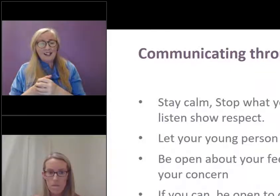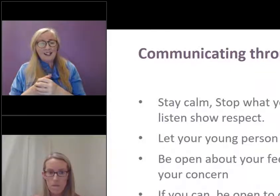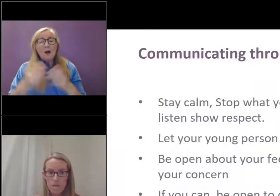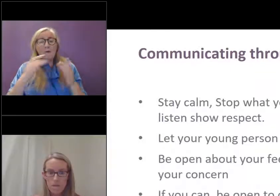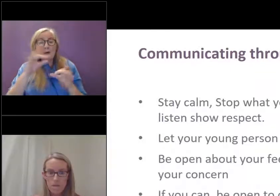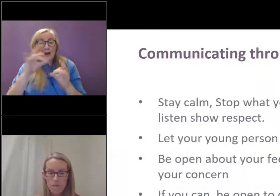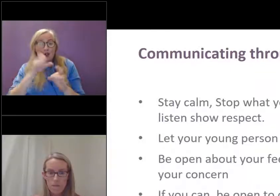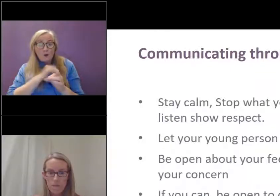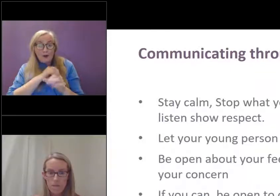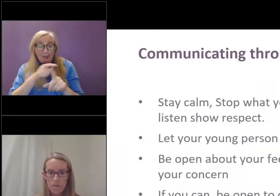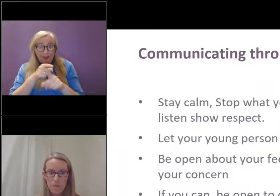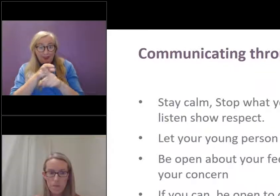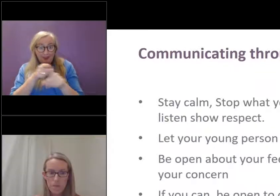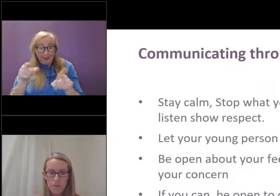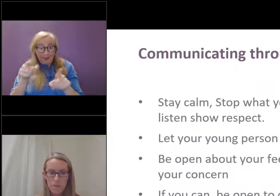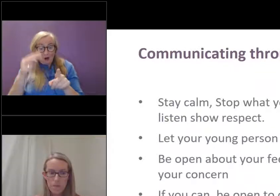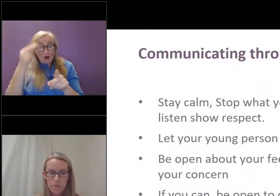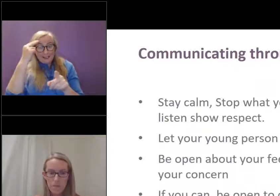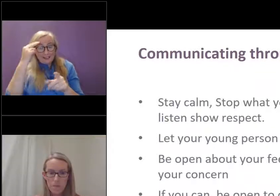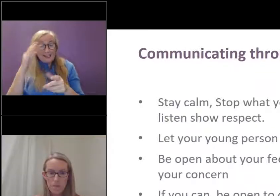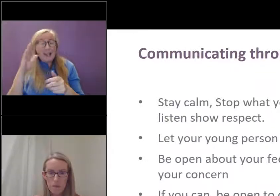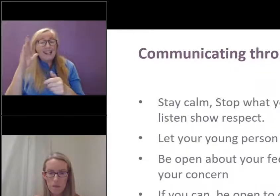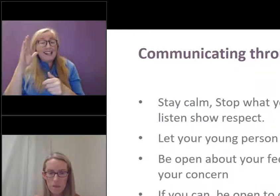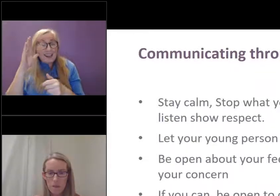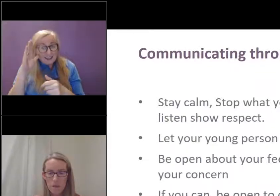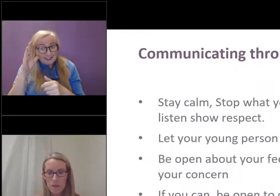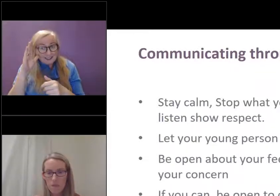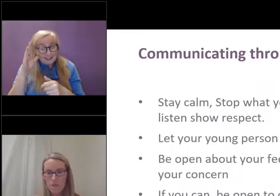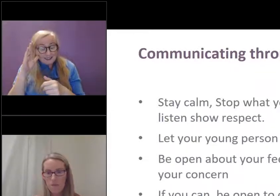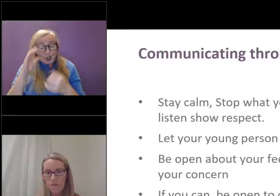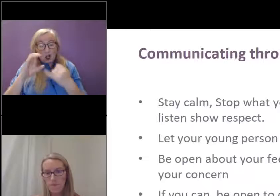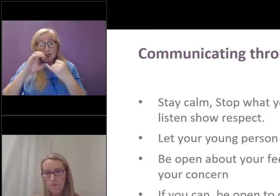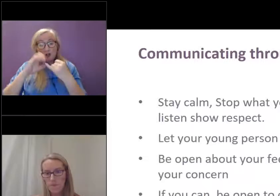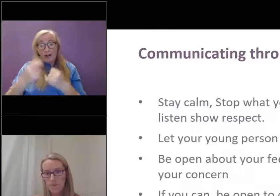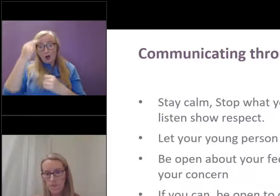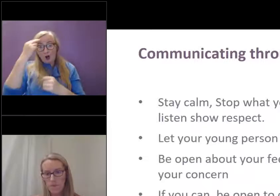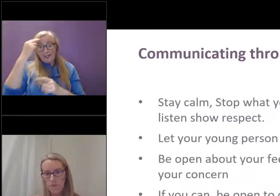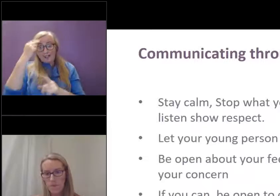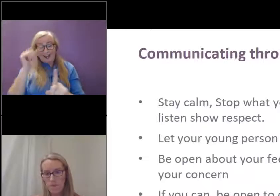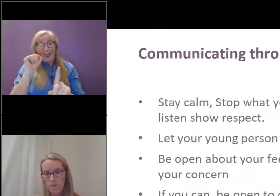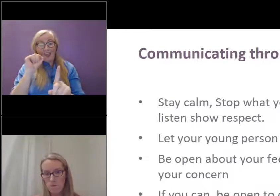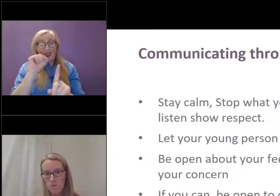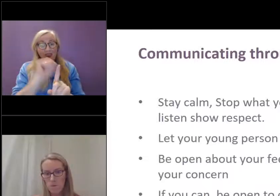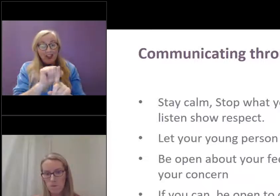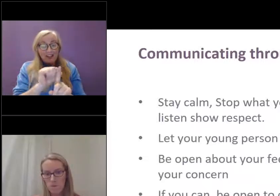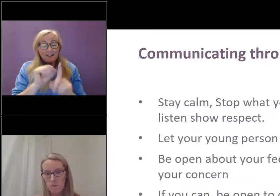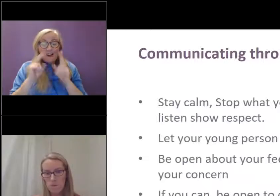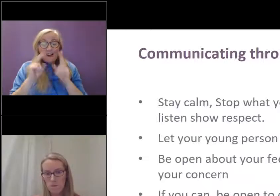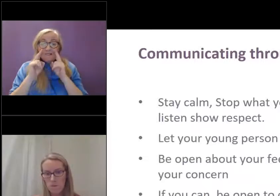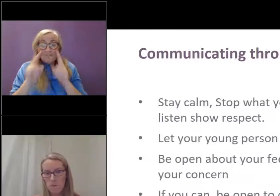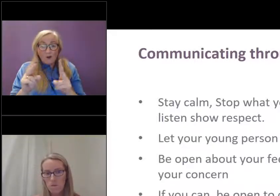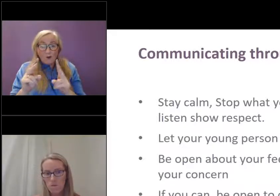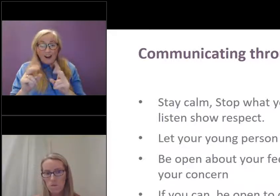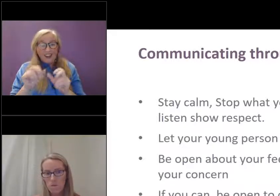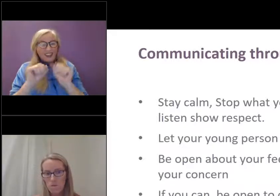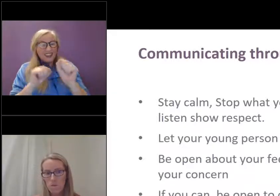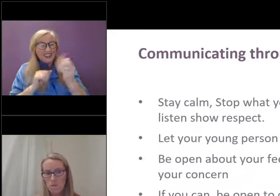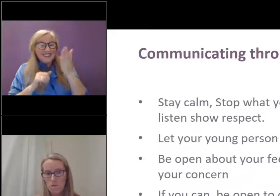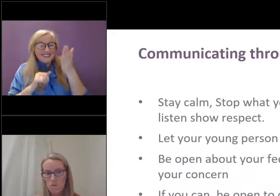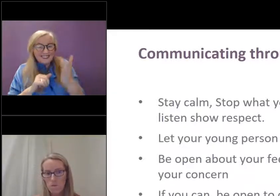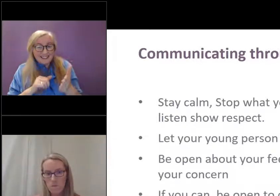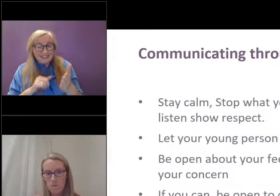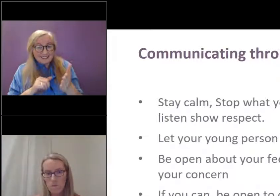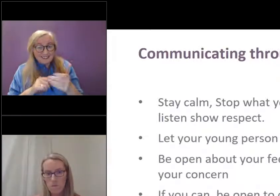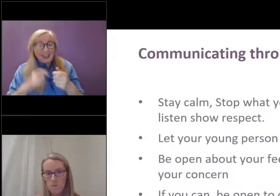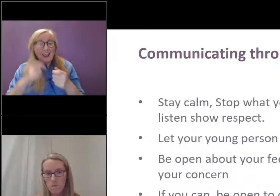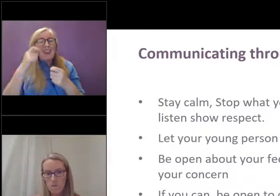first. So that listening and try to understand the young person's perspective or their side of things, and then show, and that's a